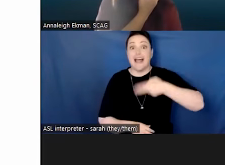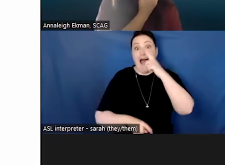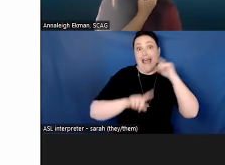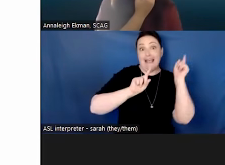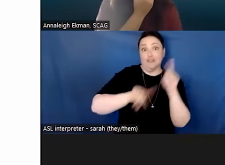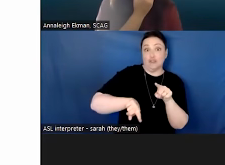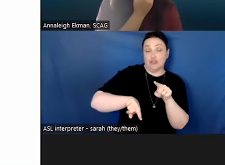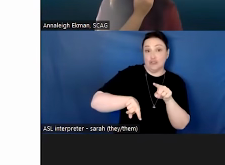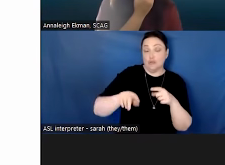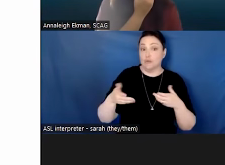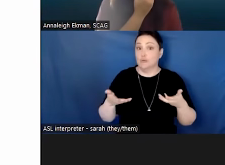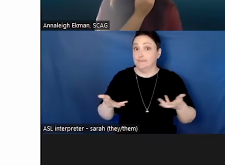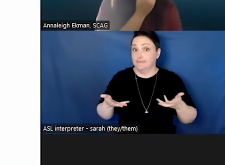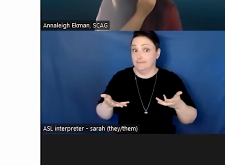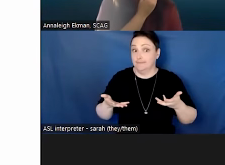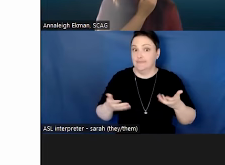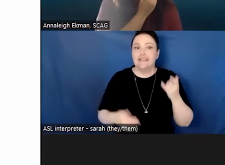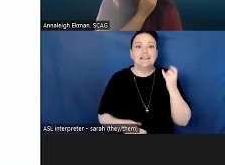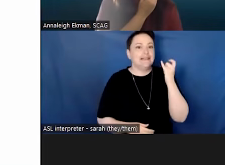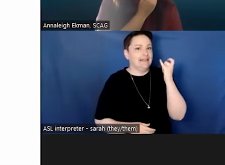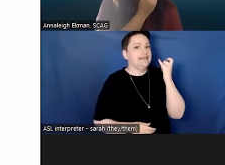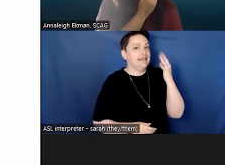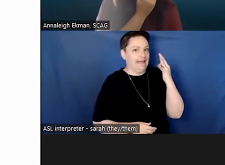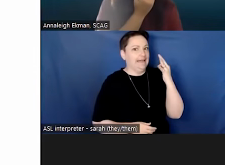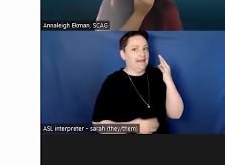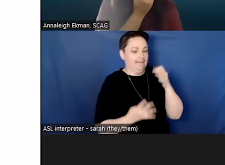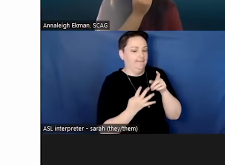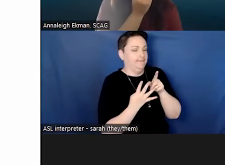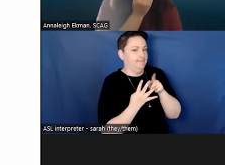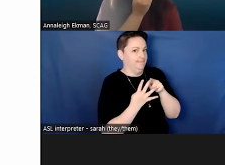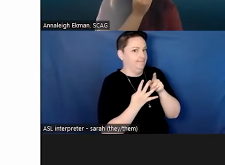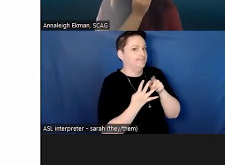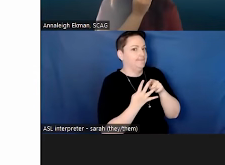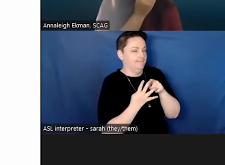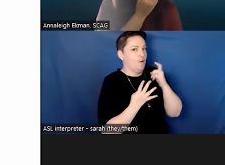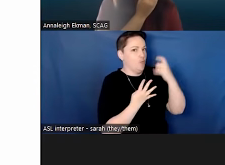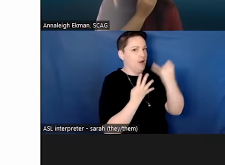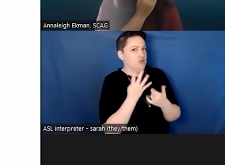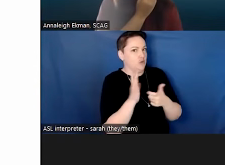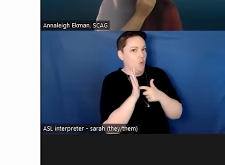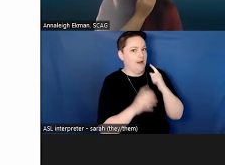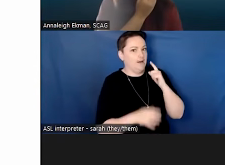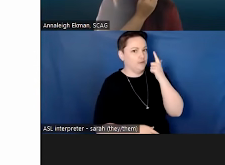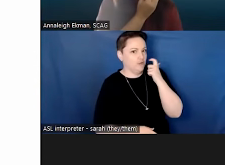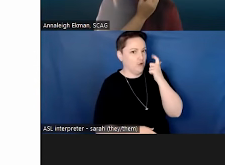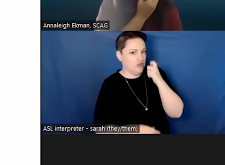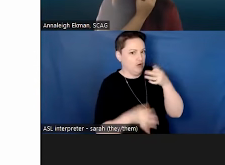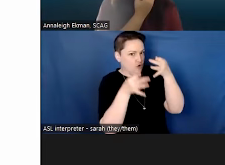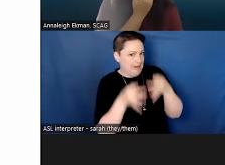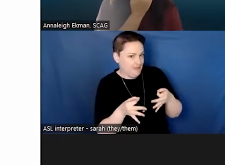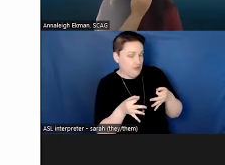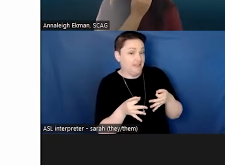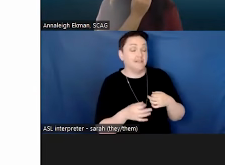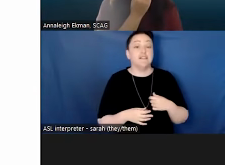choice is a project is discretion determination is required. So that's the correct answer. The second highest is that the project will have significant